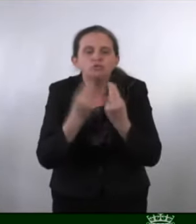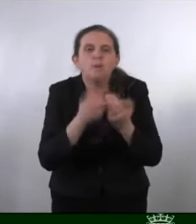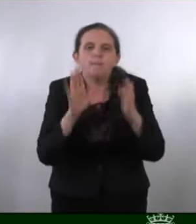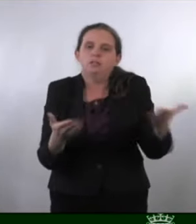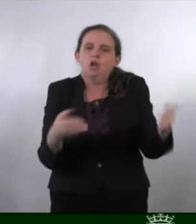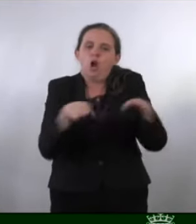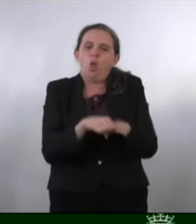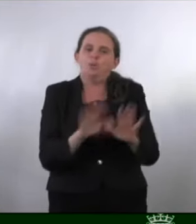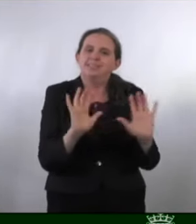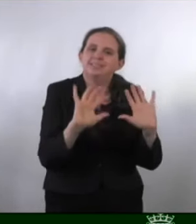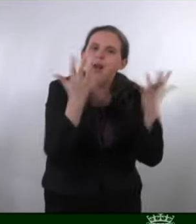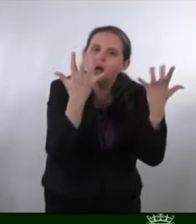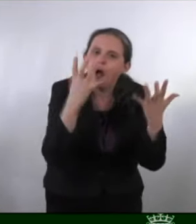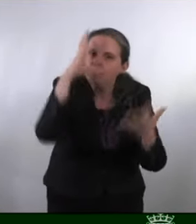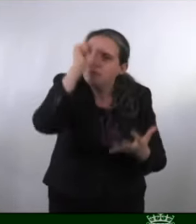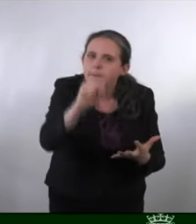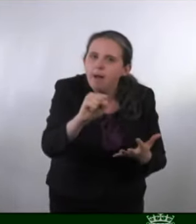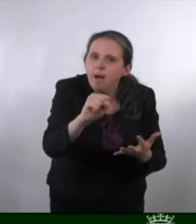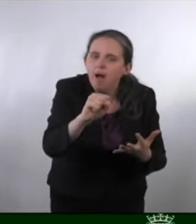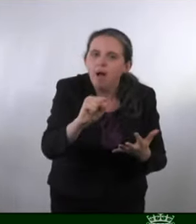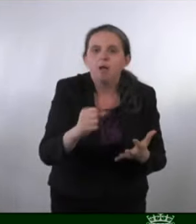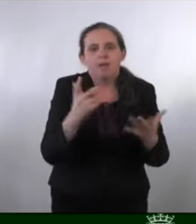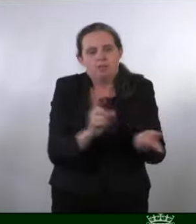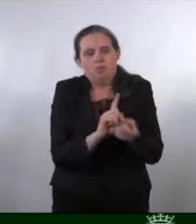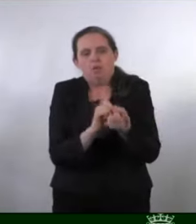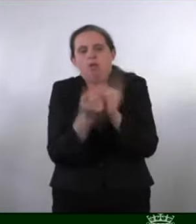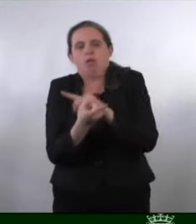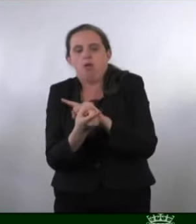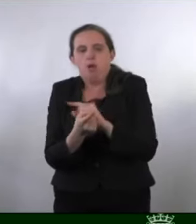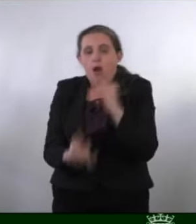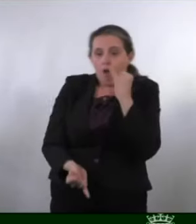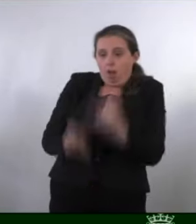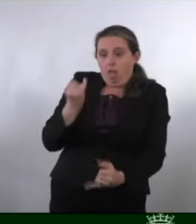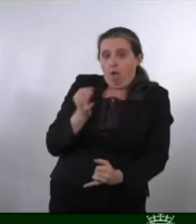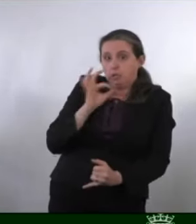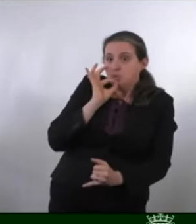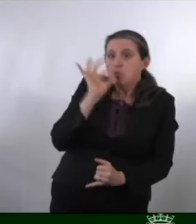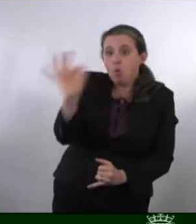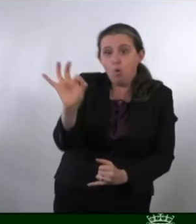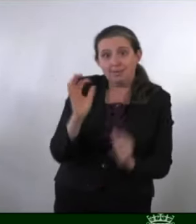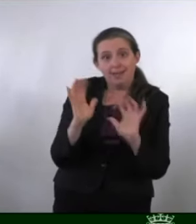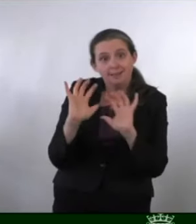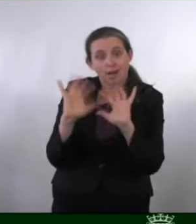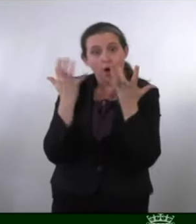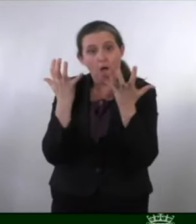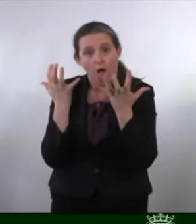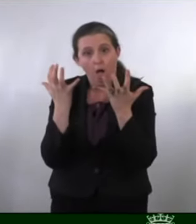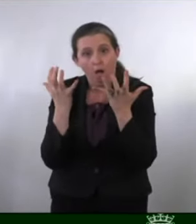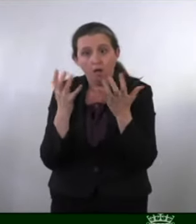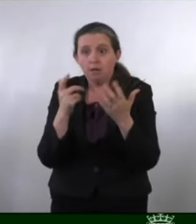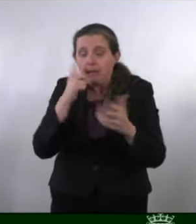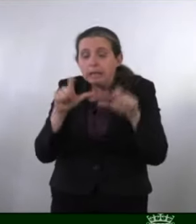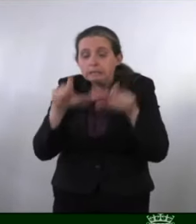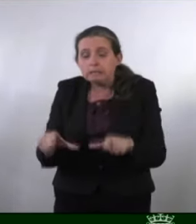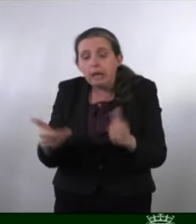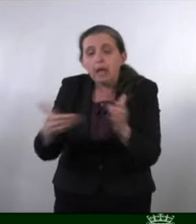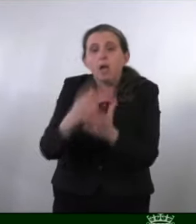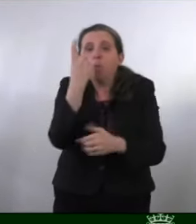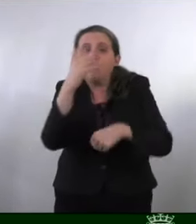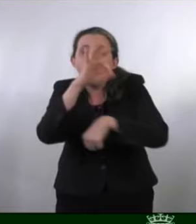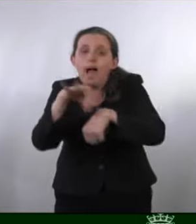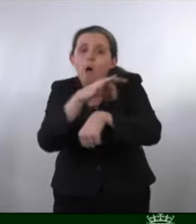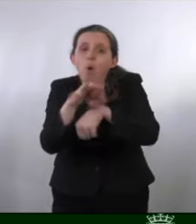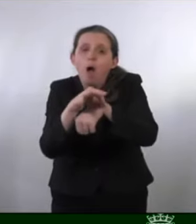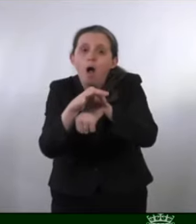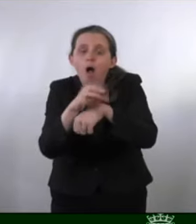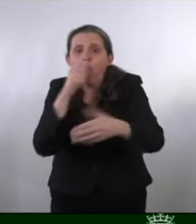last orders at 10 with closing at 11. In tiers 1 and 2, spectator sports